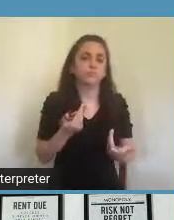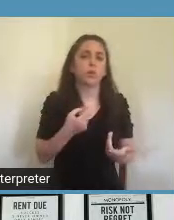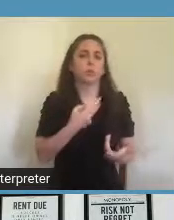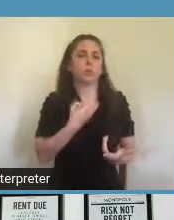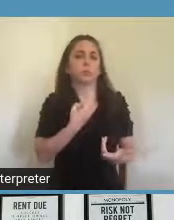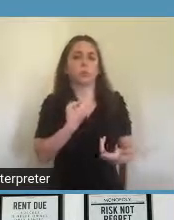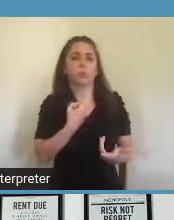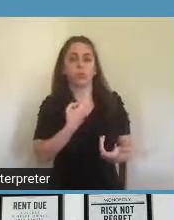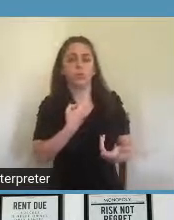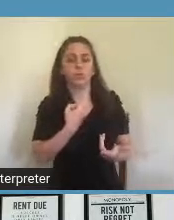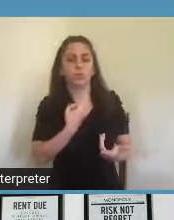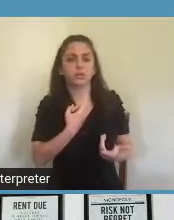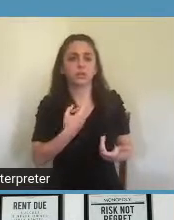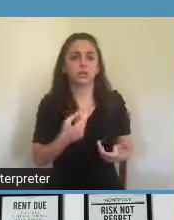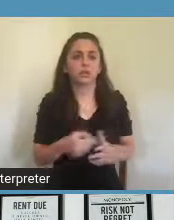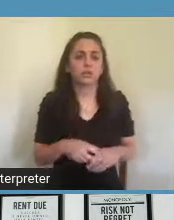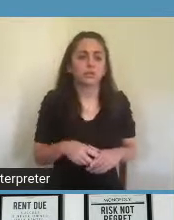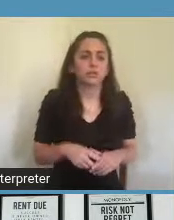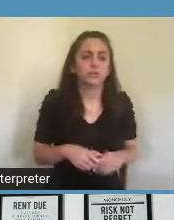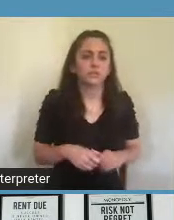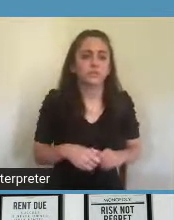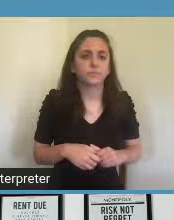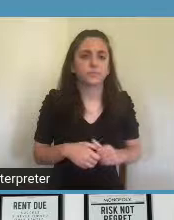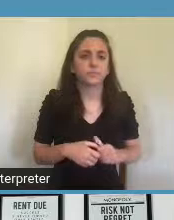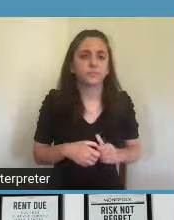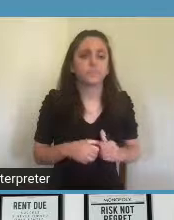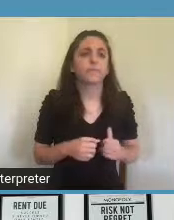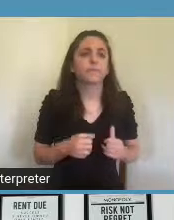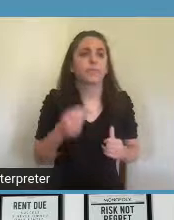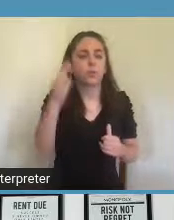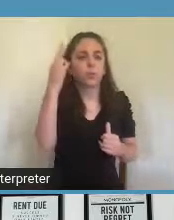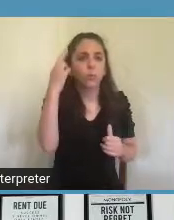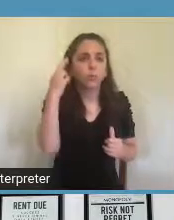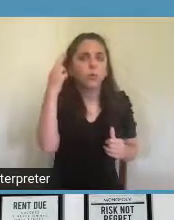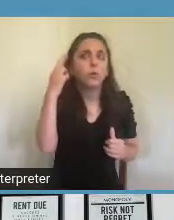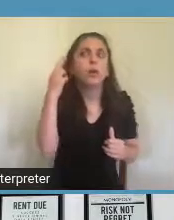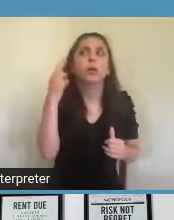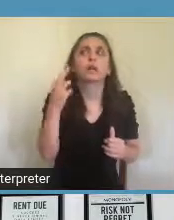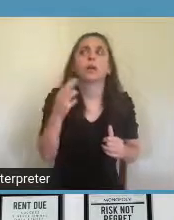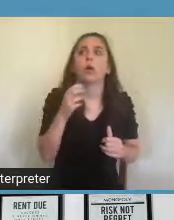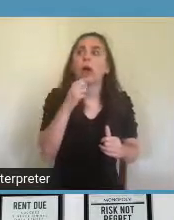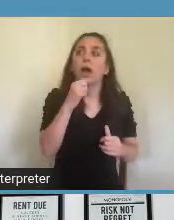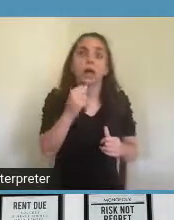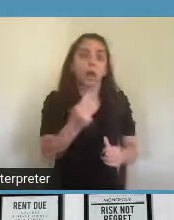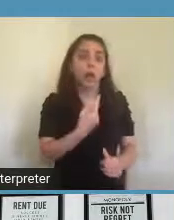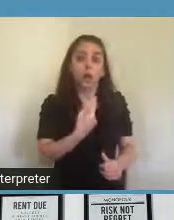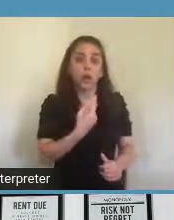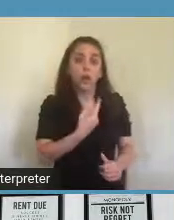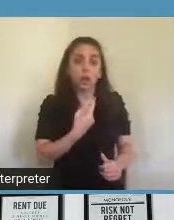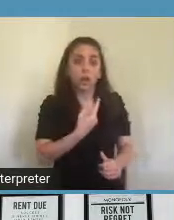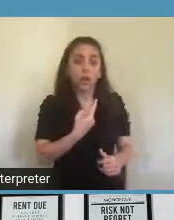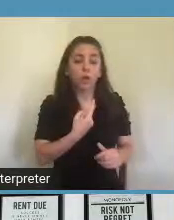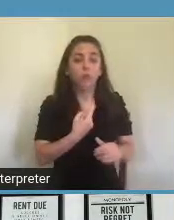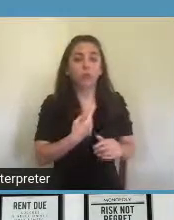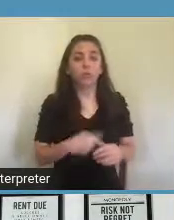until you are no longer that person and you don't feel so